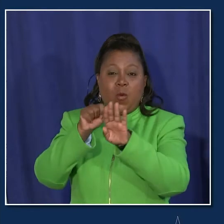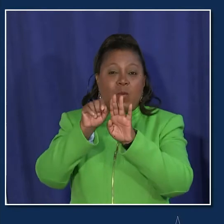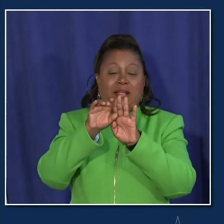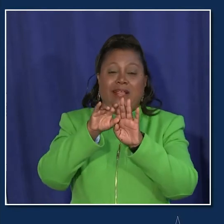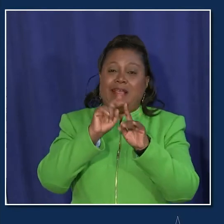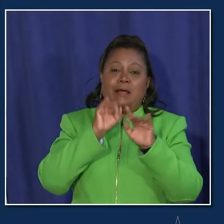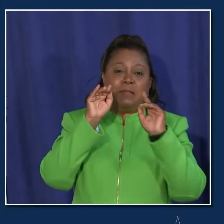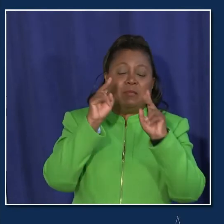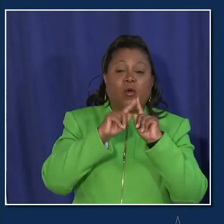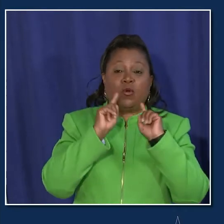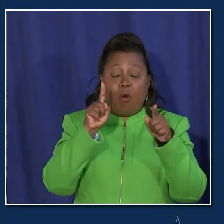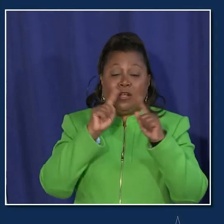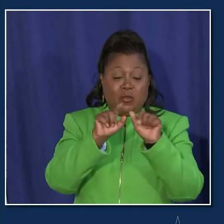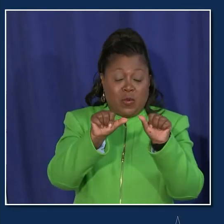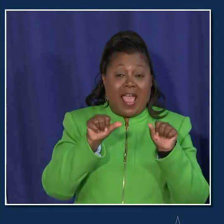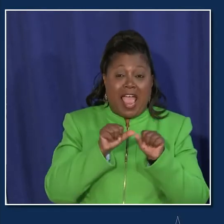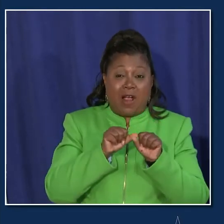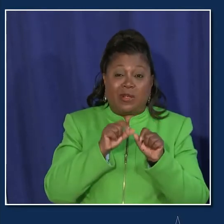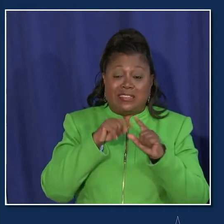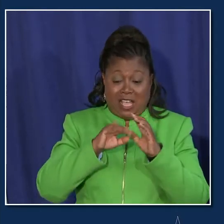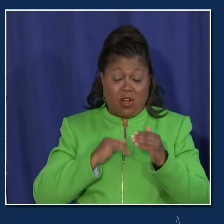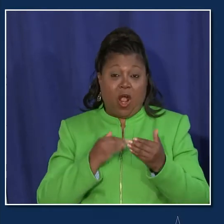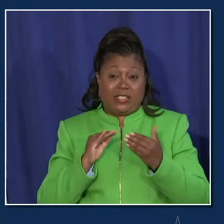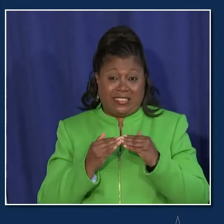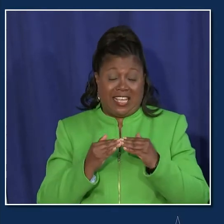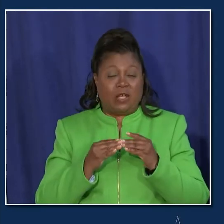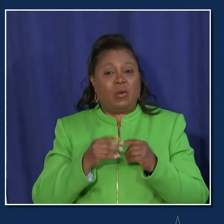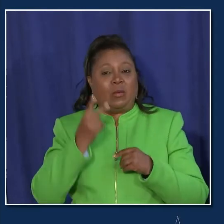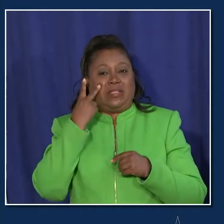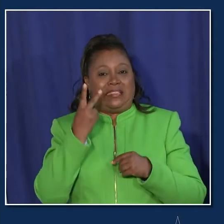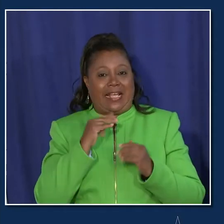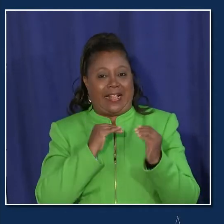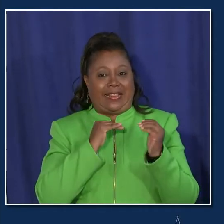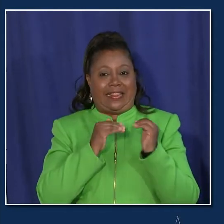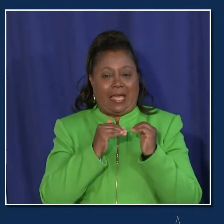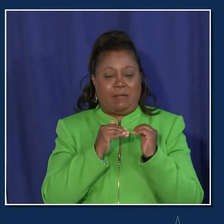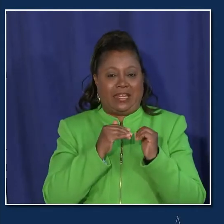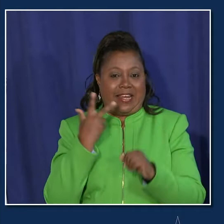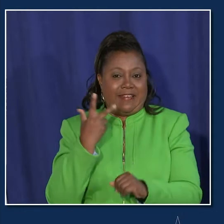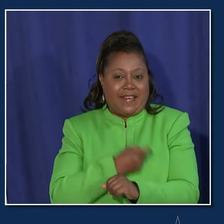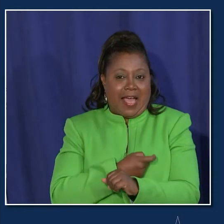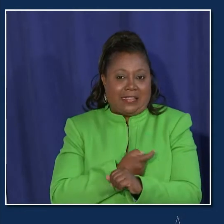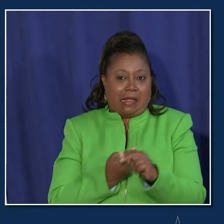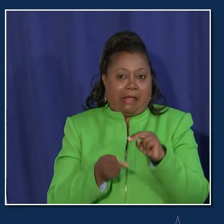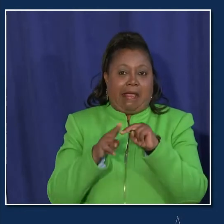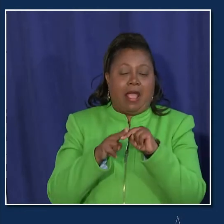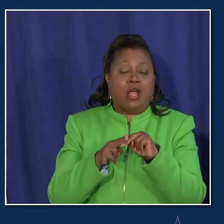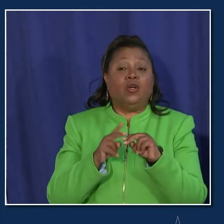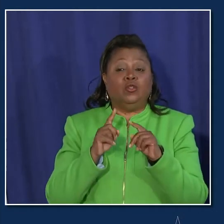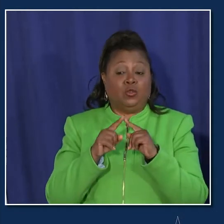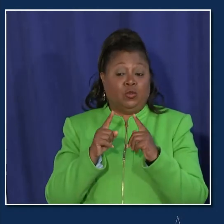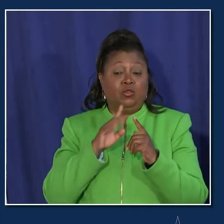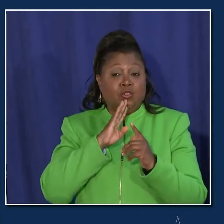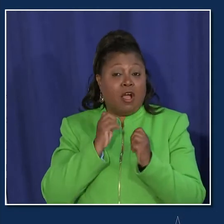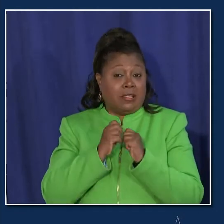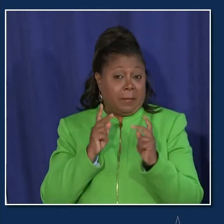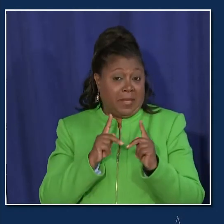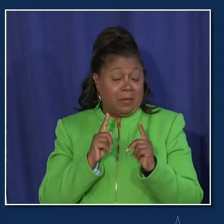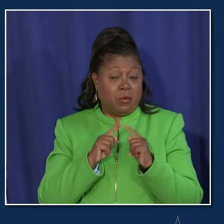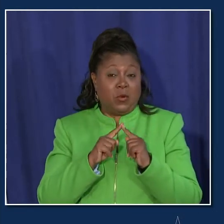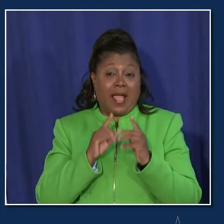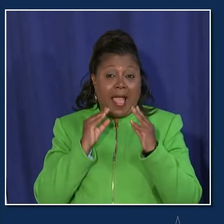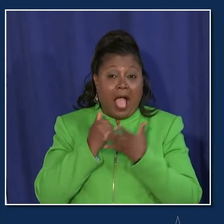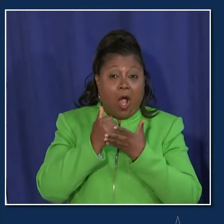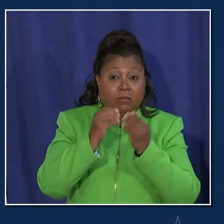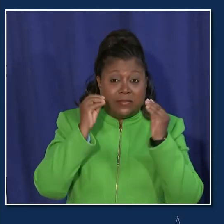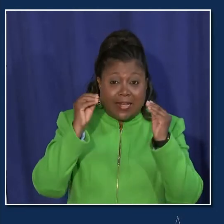canvassers going to areas in our city where we see limited vaccine uptick to talk to people, help